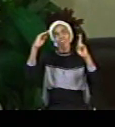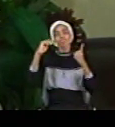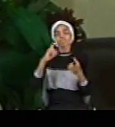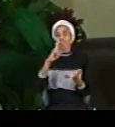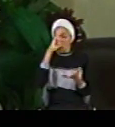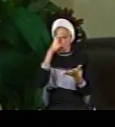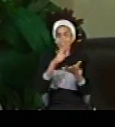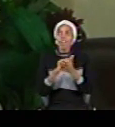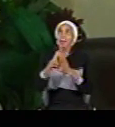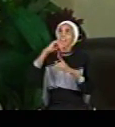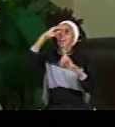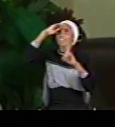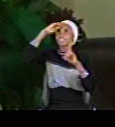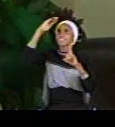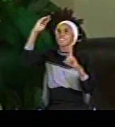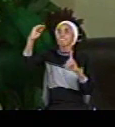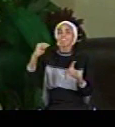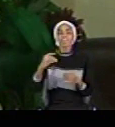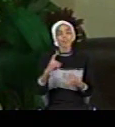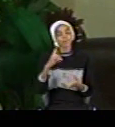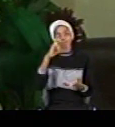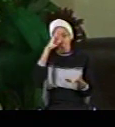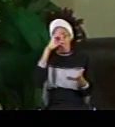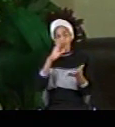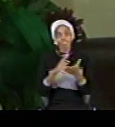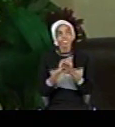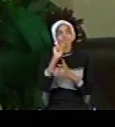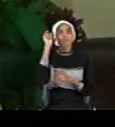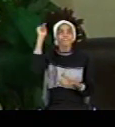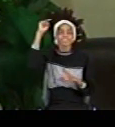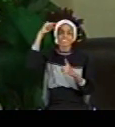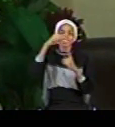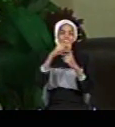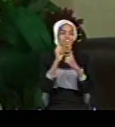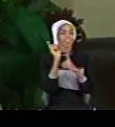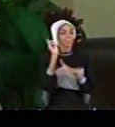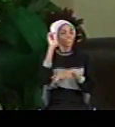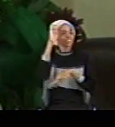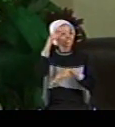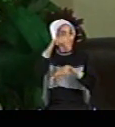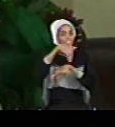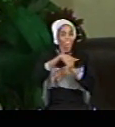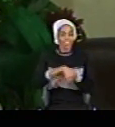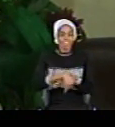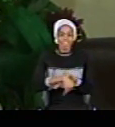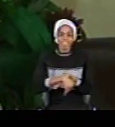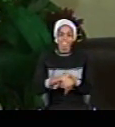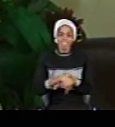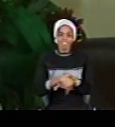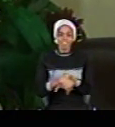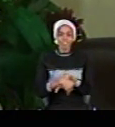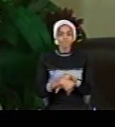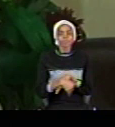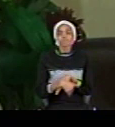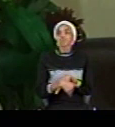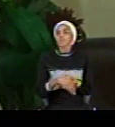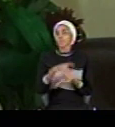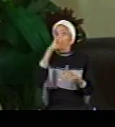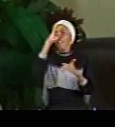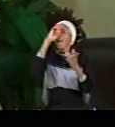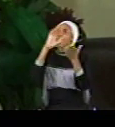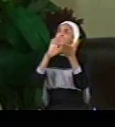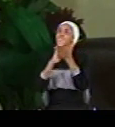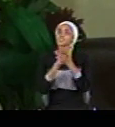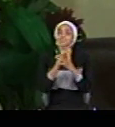Trust him. Yes, trust him till the sun goes down.